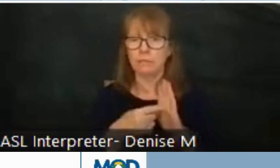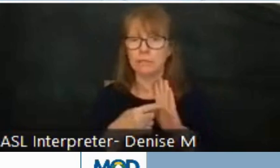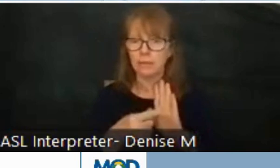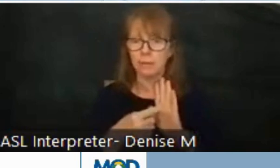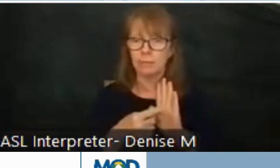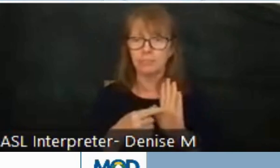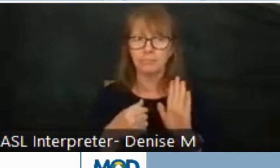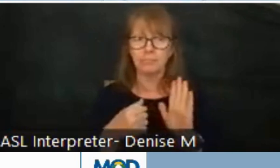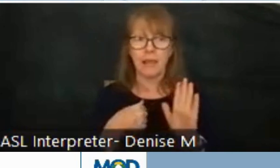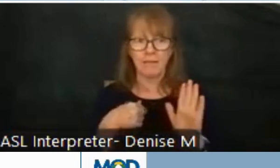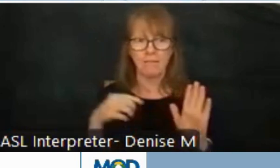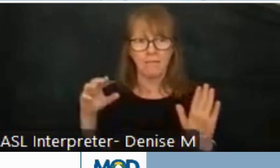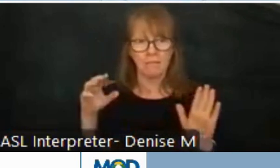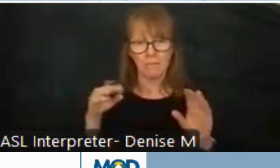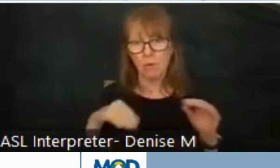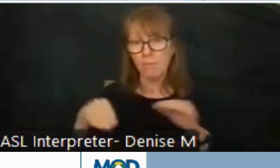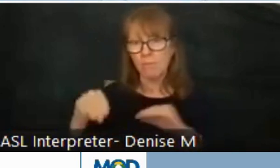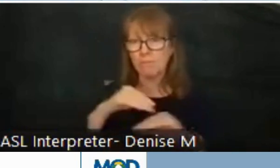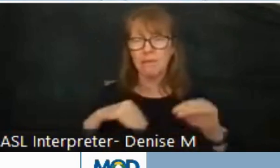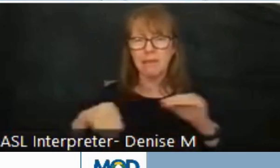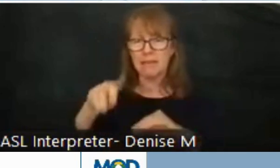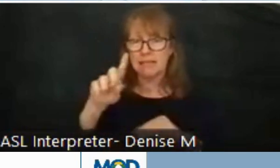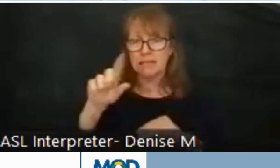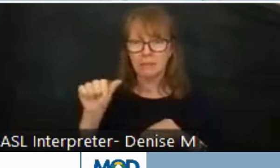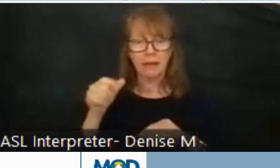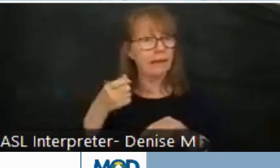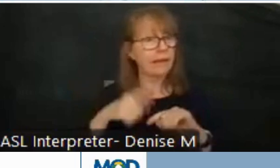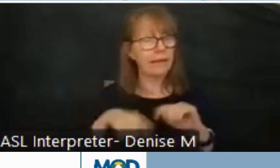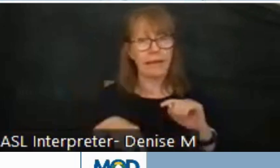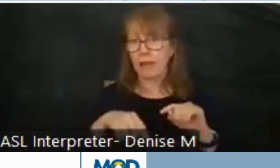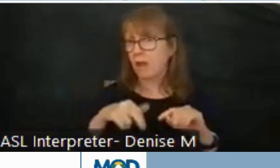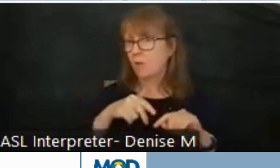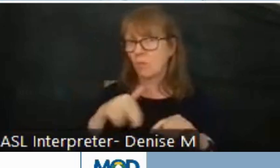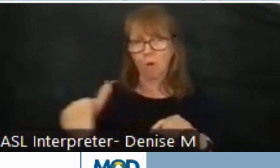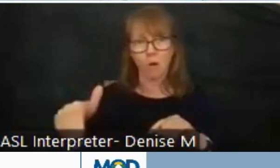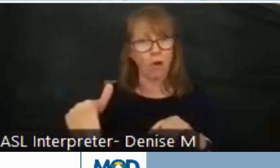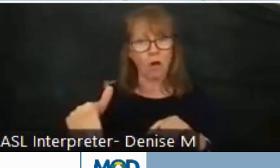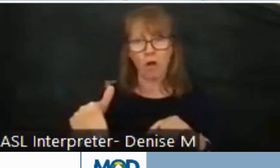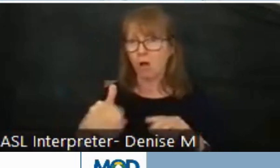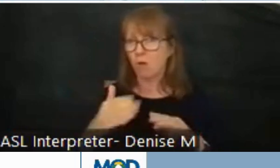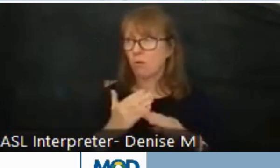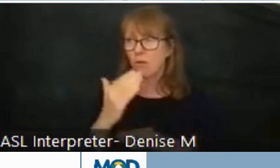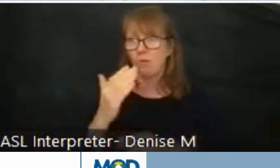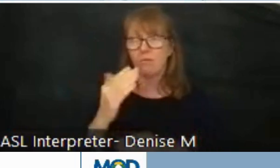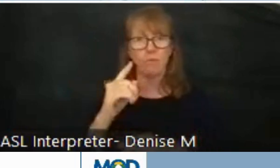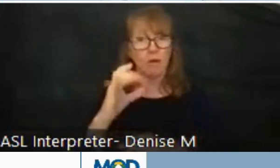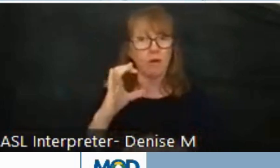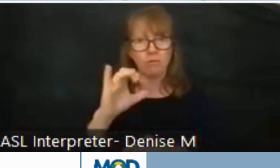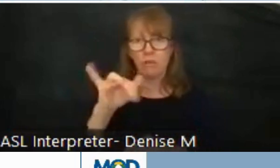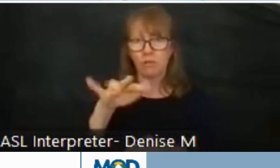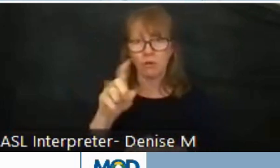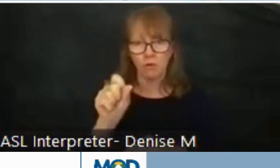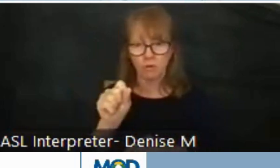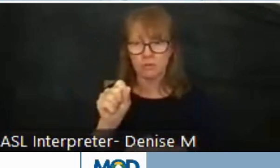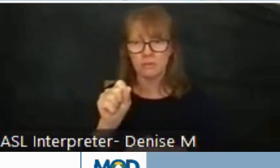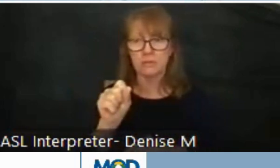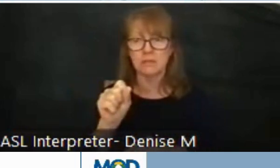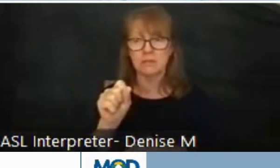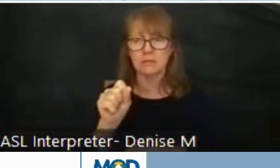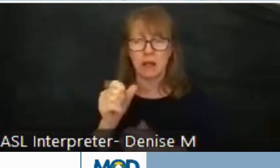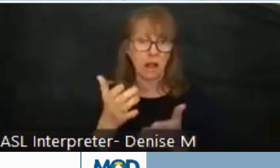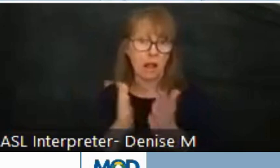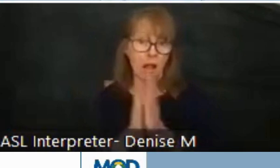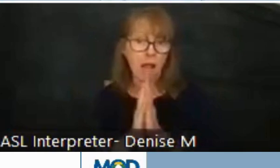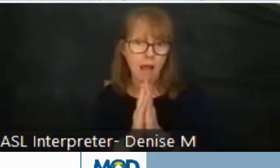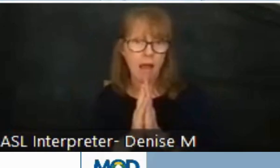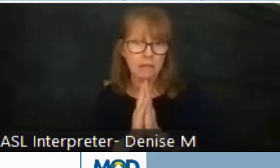mobility disability, which means I can't usually walk more than 100 yards. So I'm planning on asking for an assigned